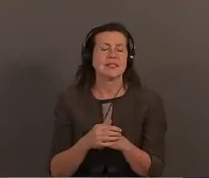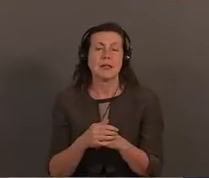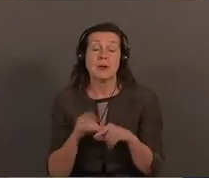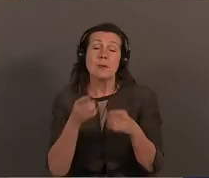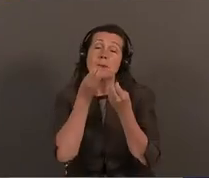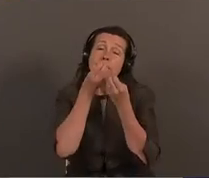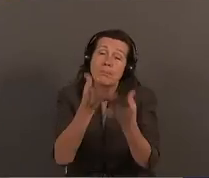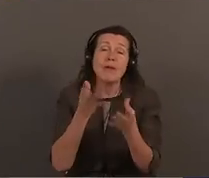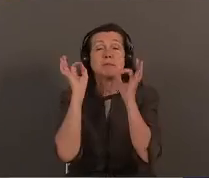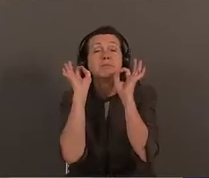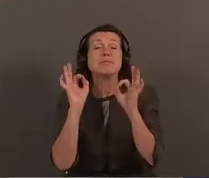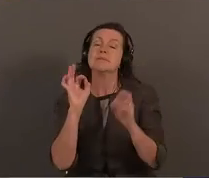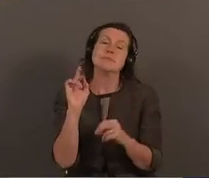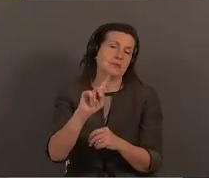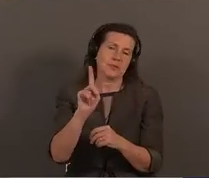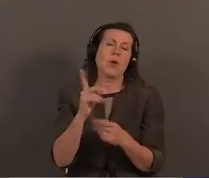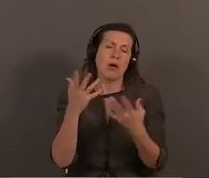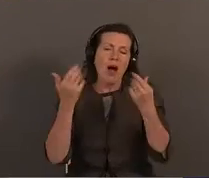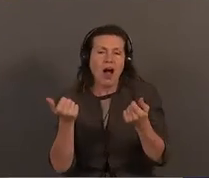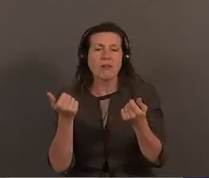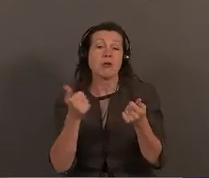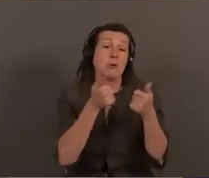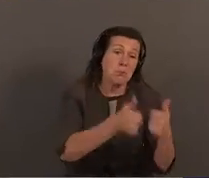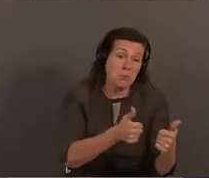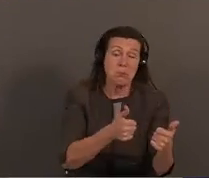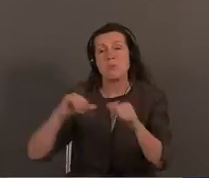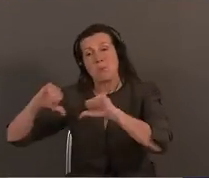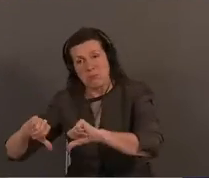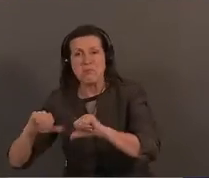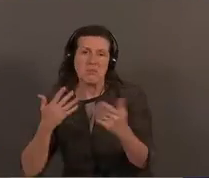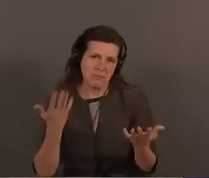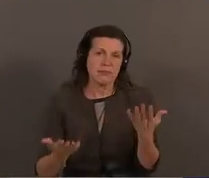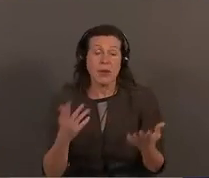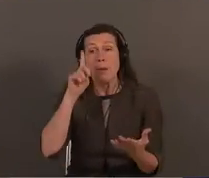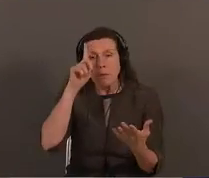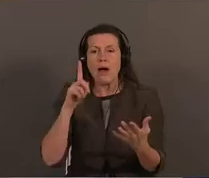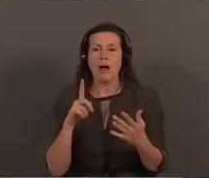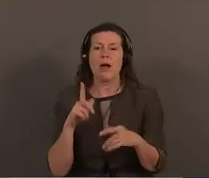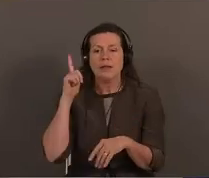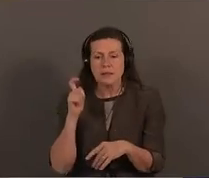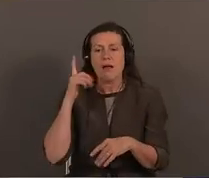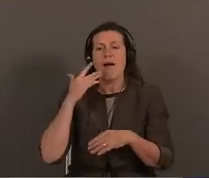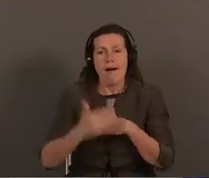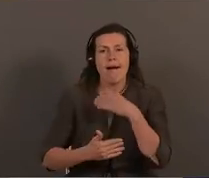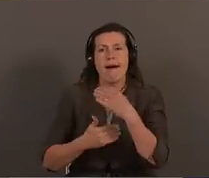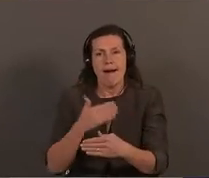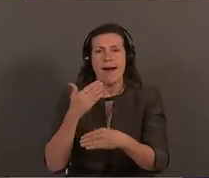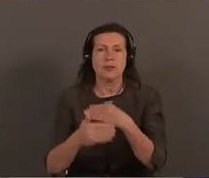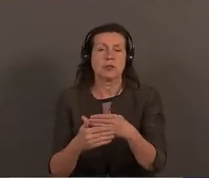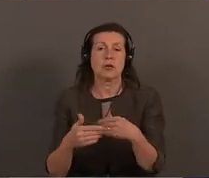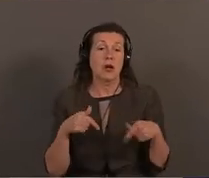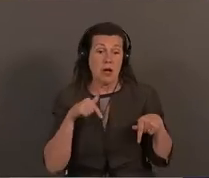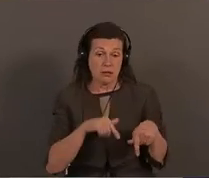solution. Absolutely, there are pros and cons. And what this is the start of getting somewhere. This is not the